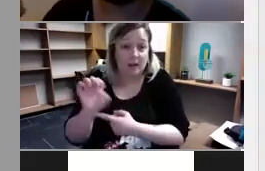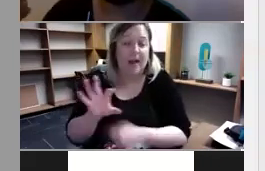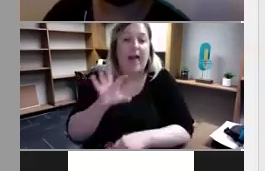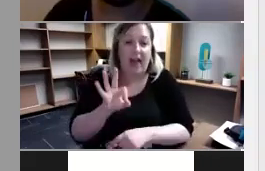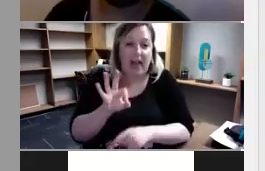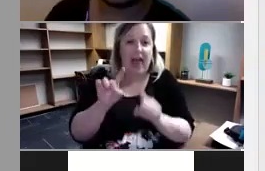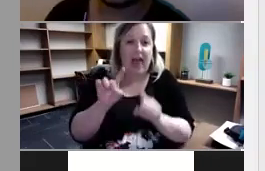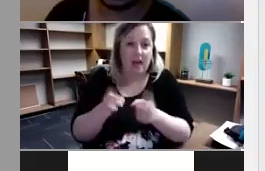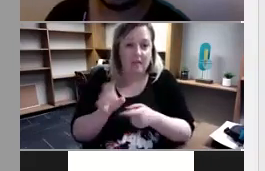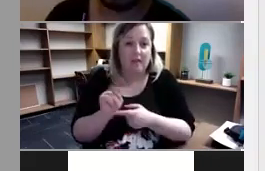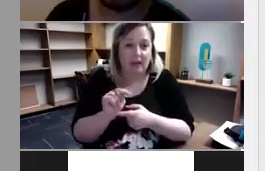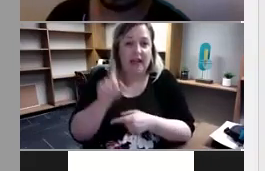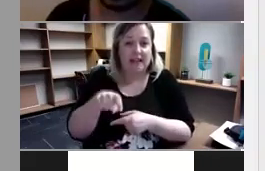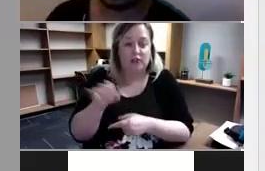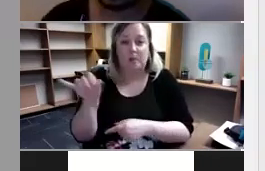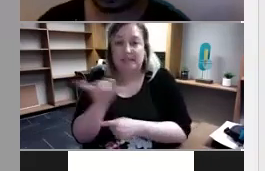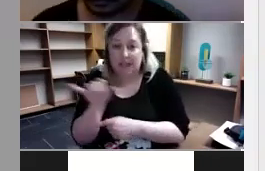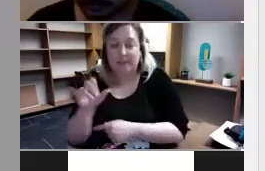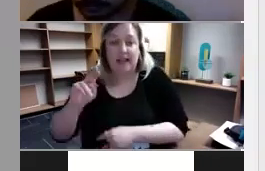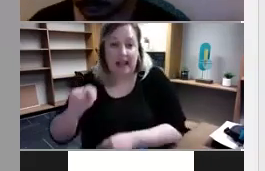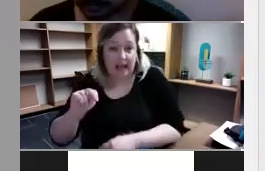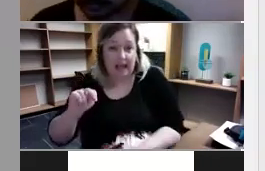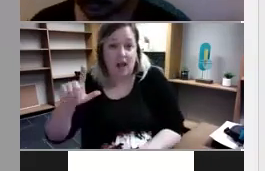same as n log base BA.